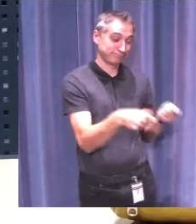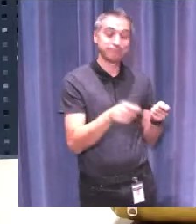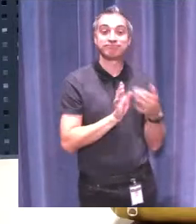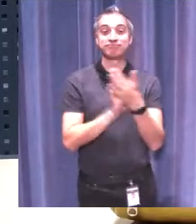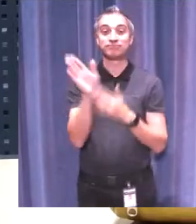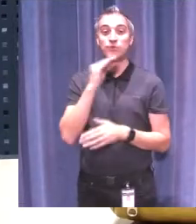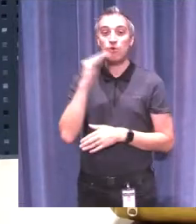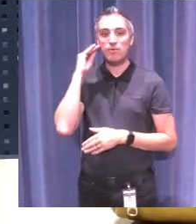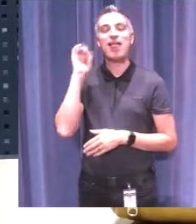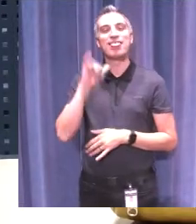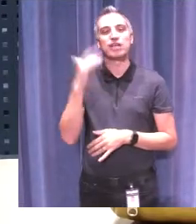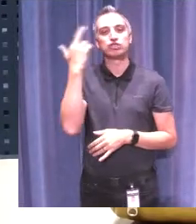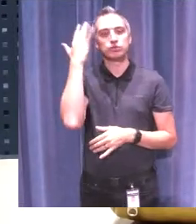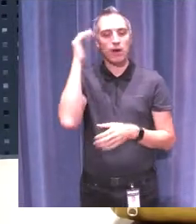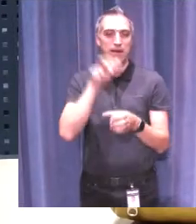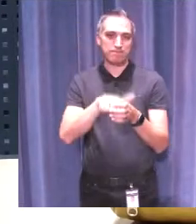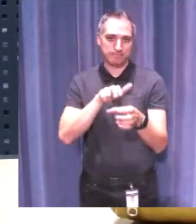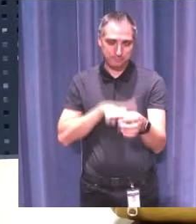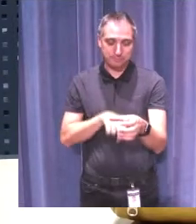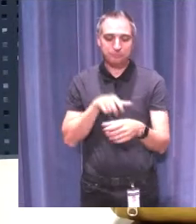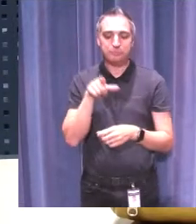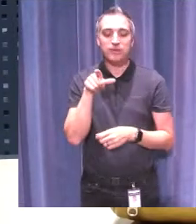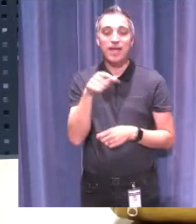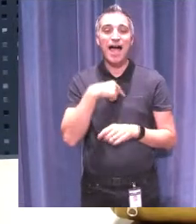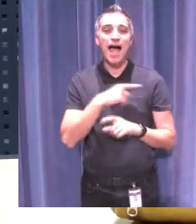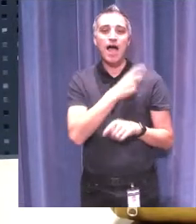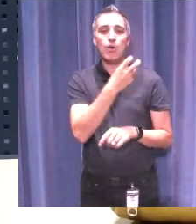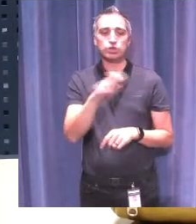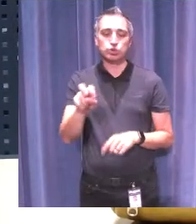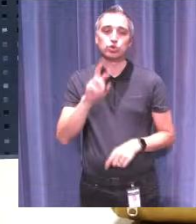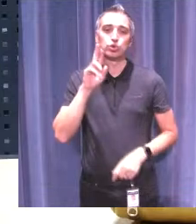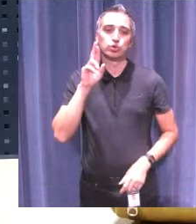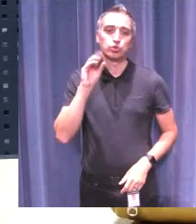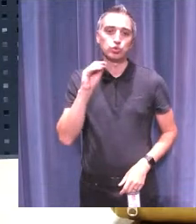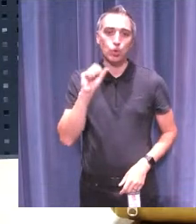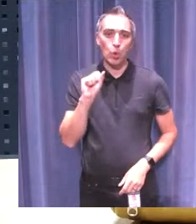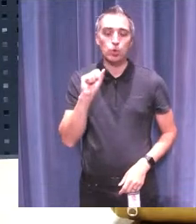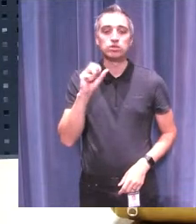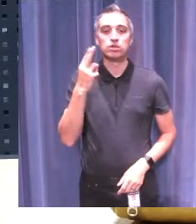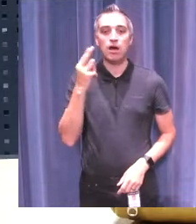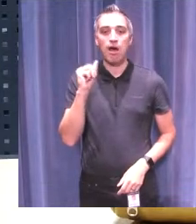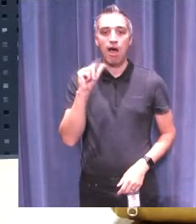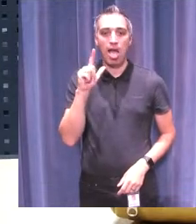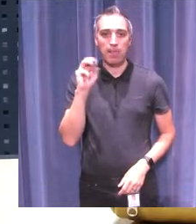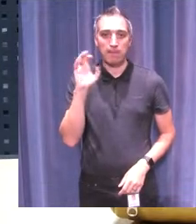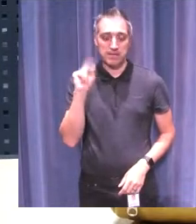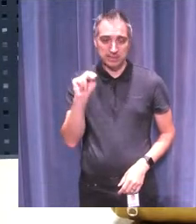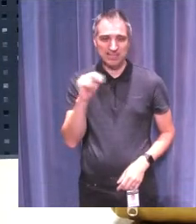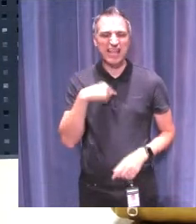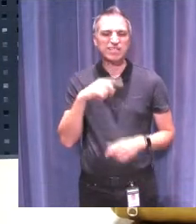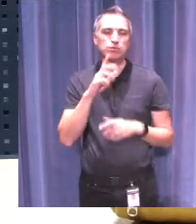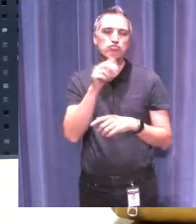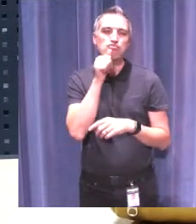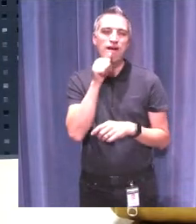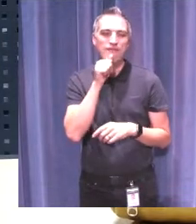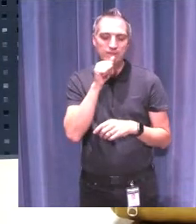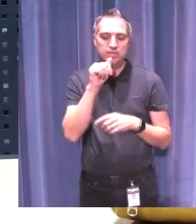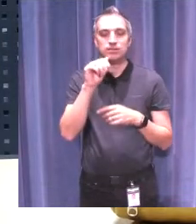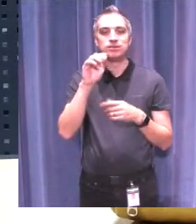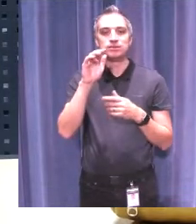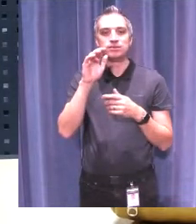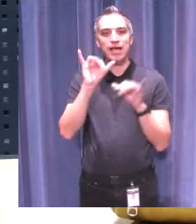I went to Rose-Hulman, that's another private engineering school in Indiana, and left